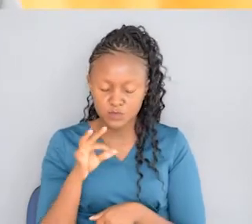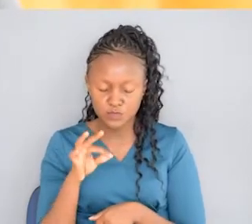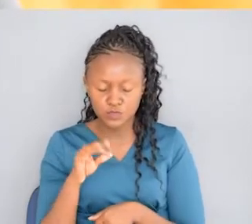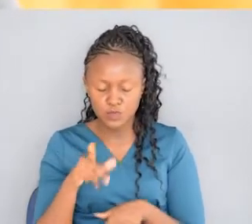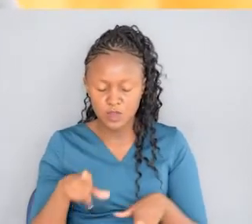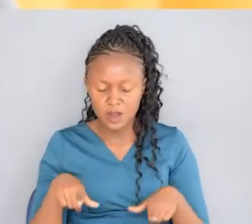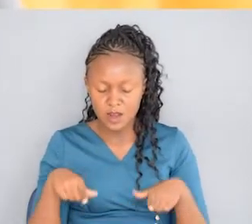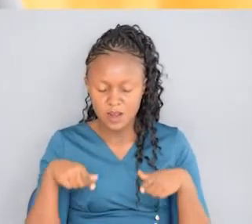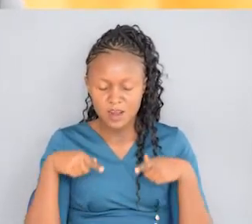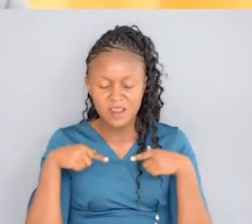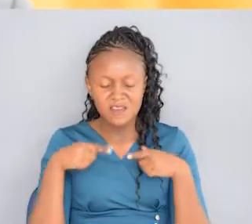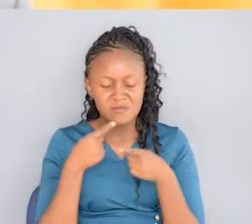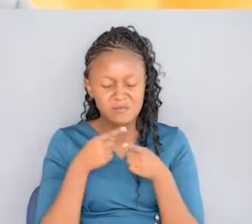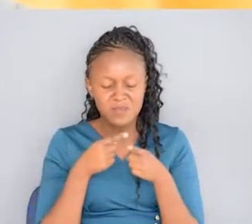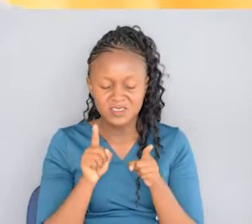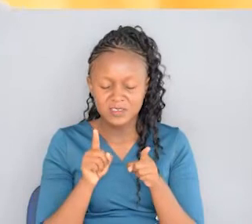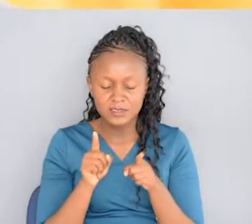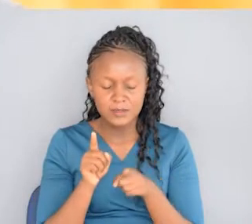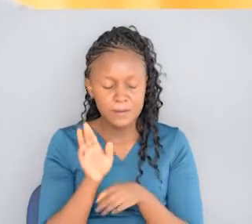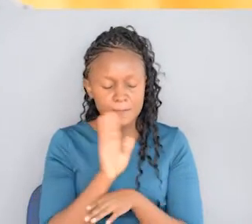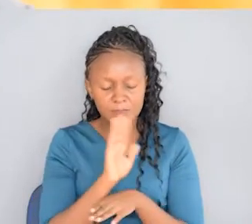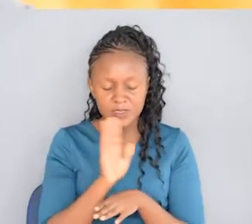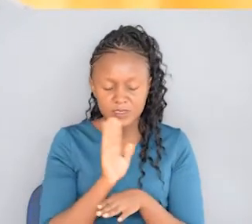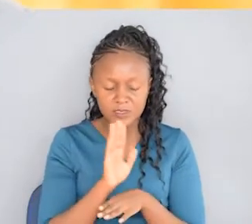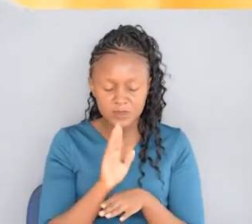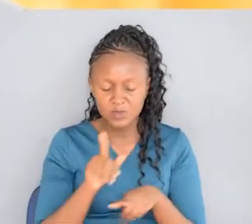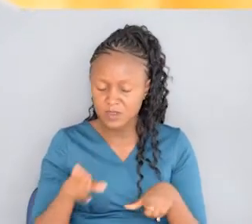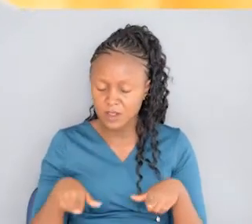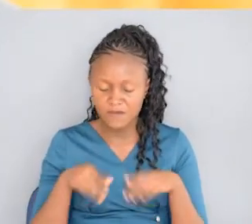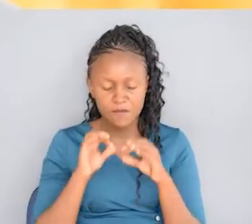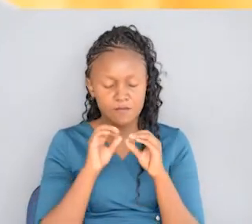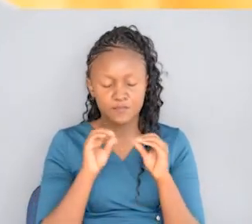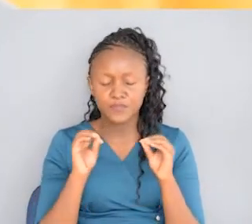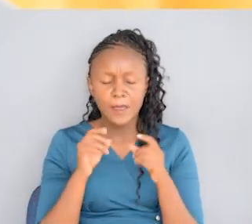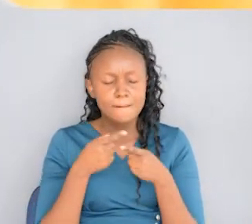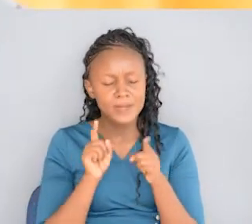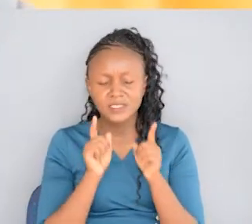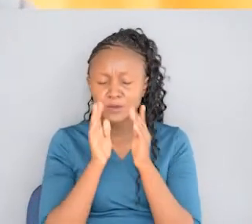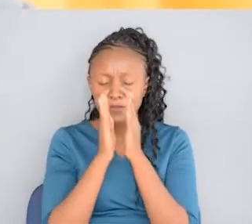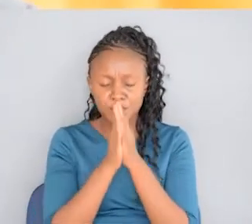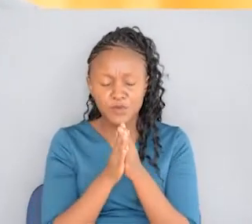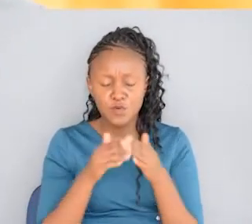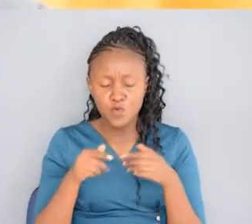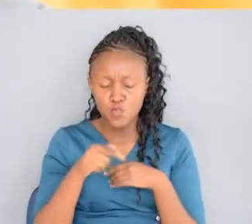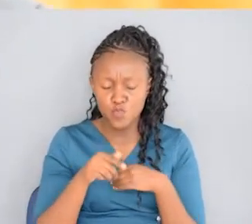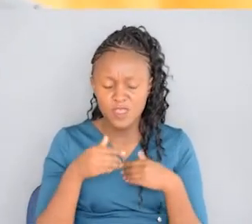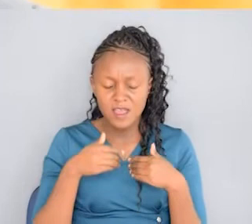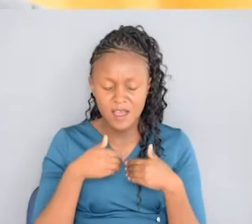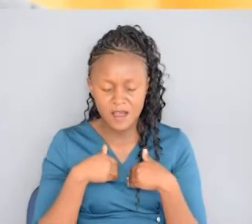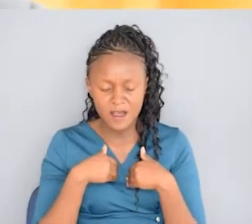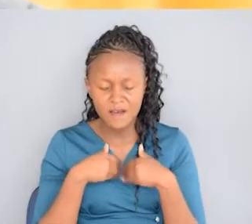of the world, but I pray that we have priority. You know, we'll say like Martin Luther, that we are so